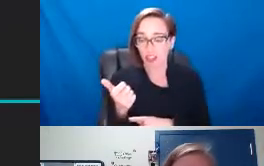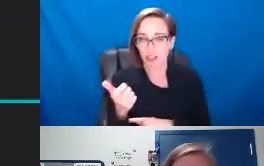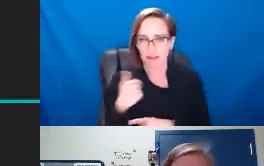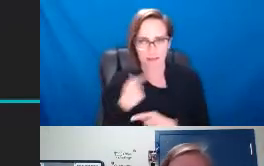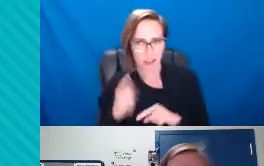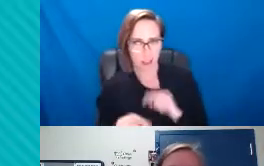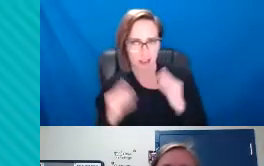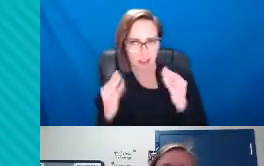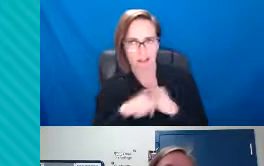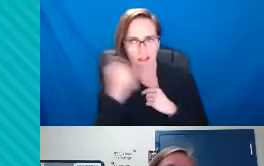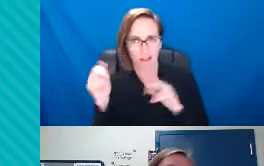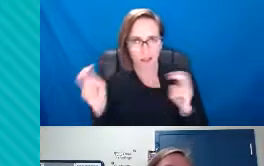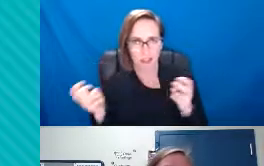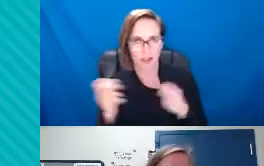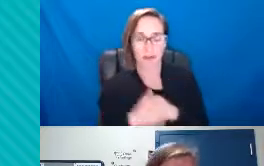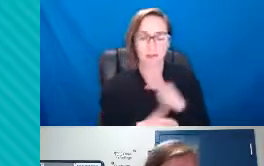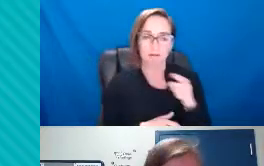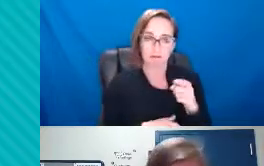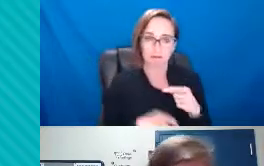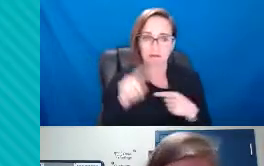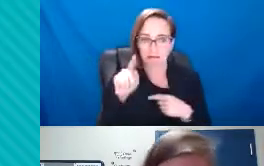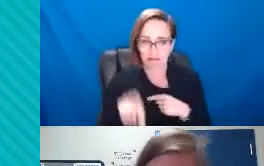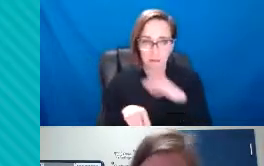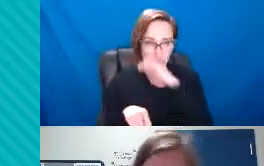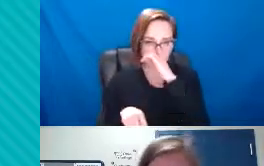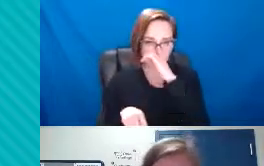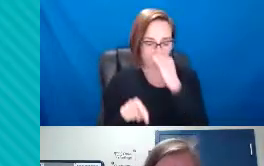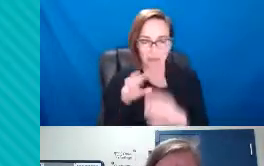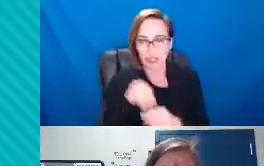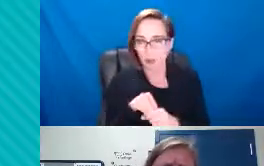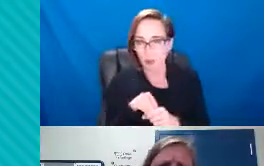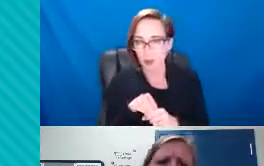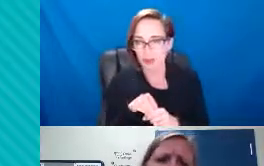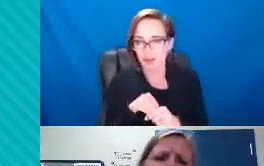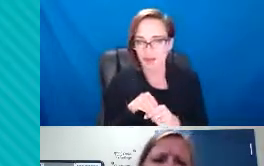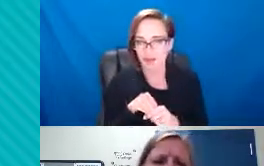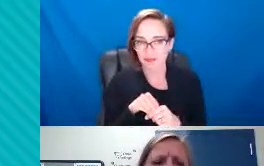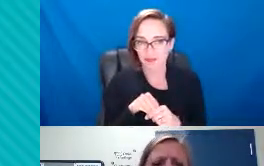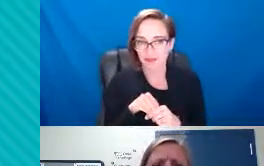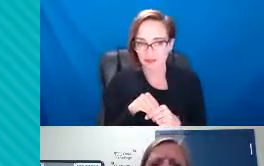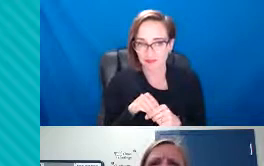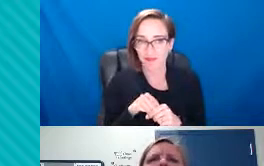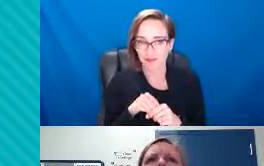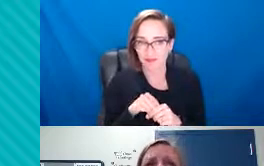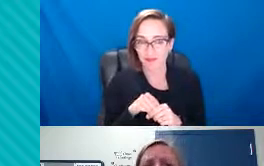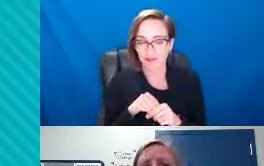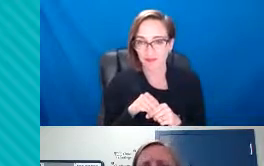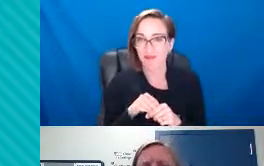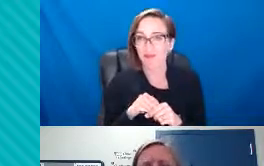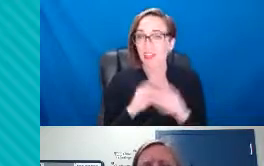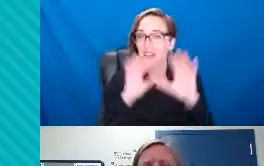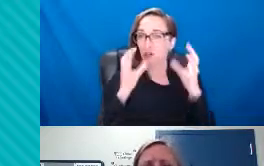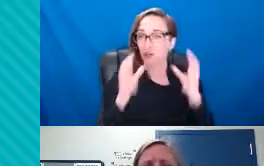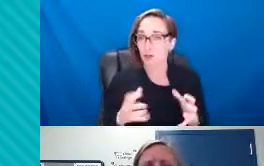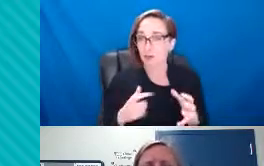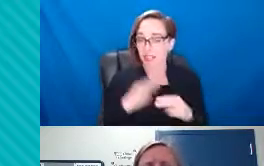others, this one I thought was very important. The groups that we talked about above, those were only a